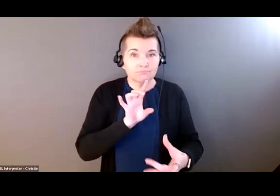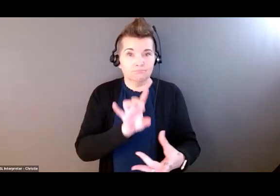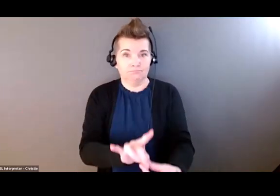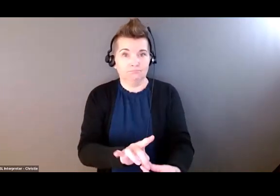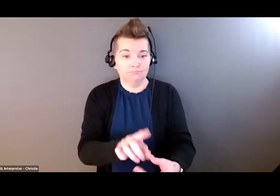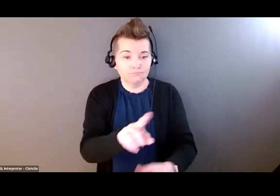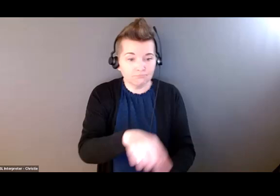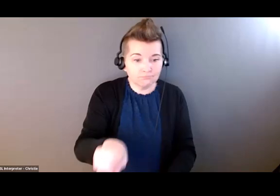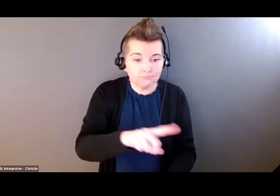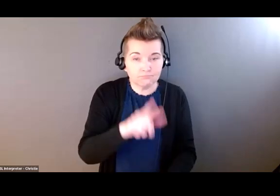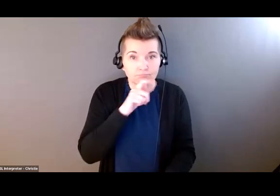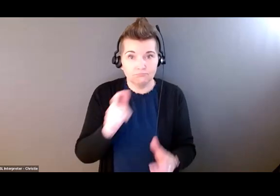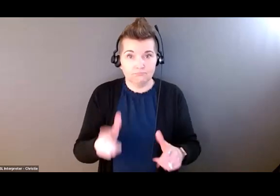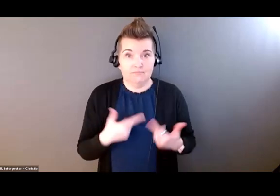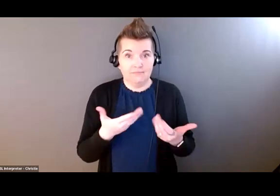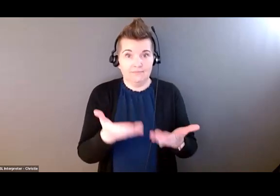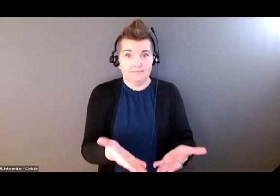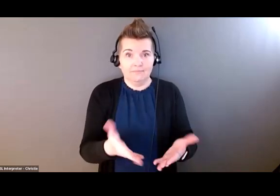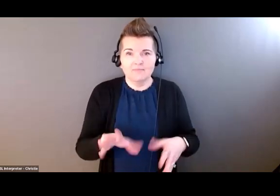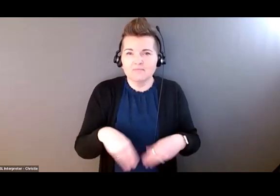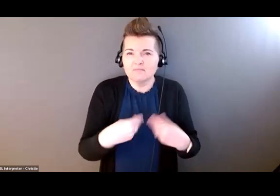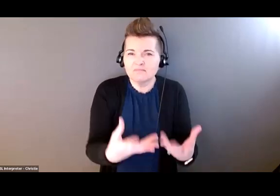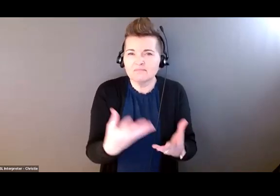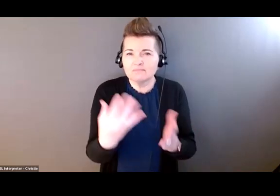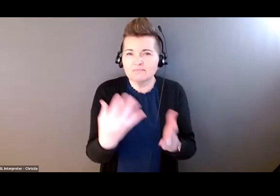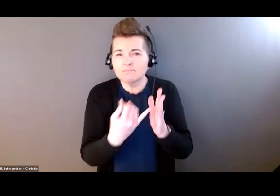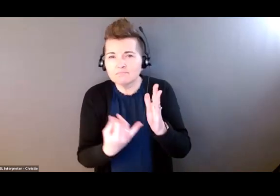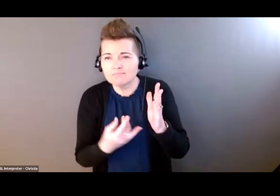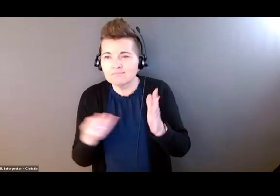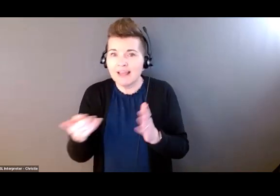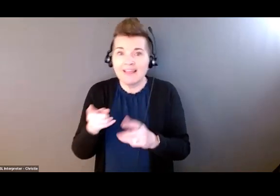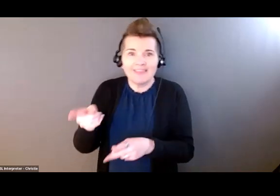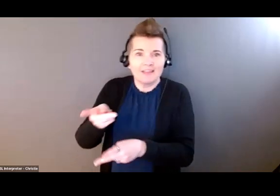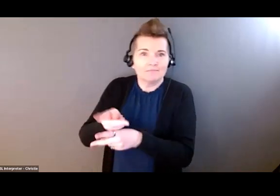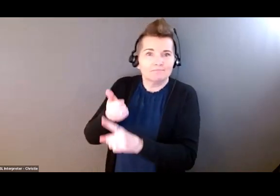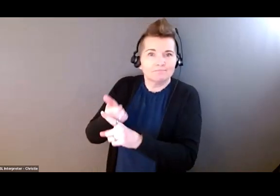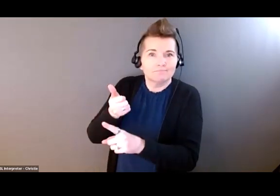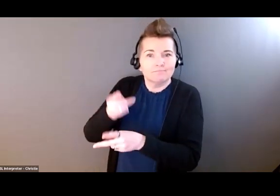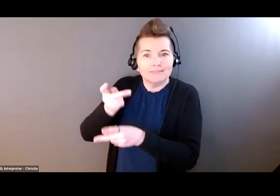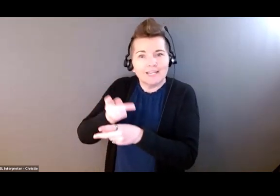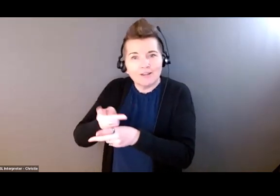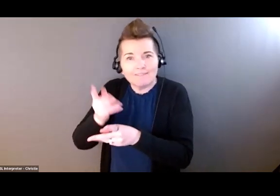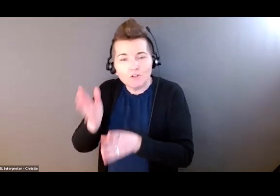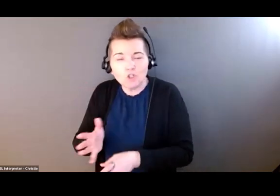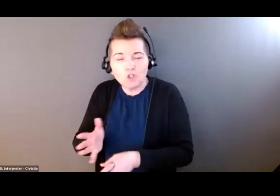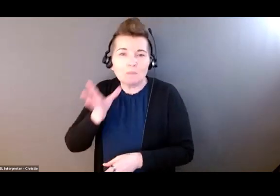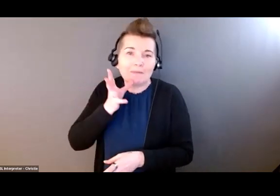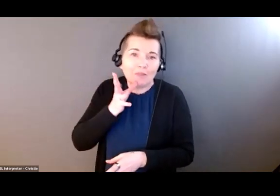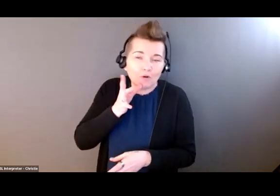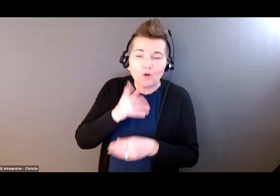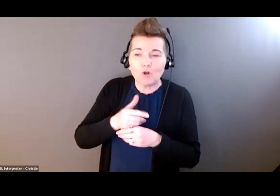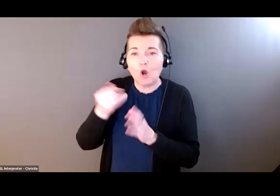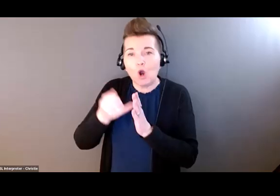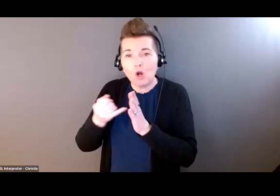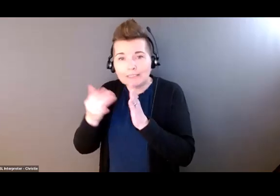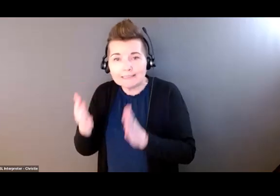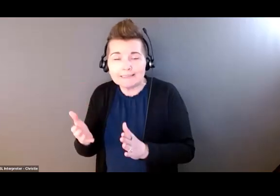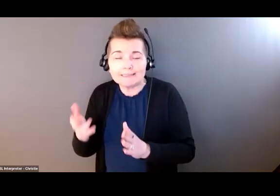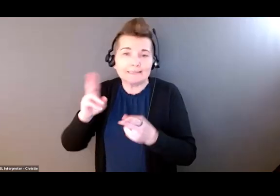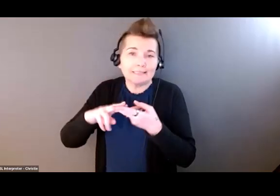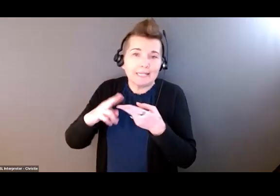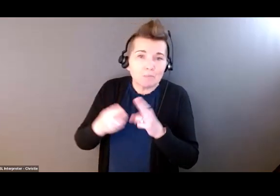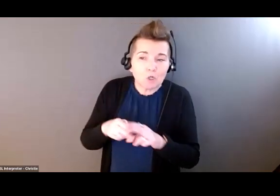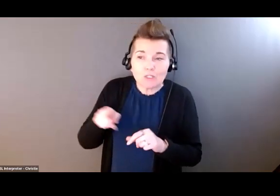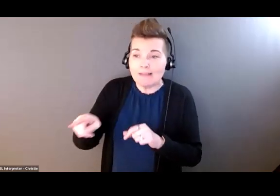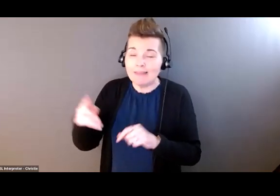partnership, volunteer community members called Lost Tenders joined our residents and staff. They were artists, caregivers,